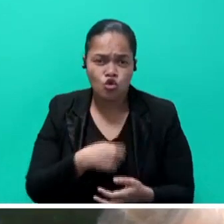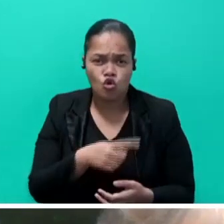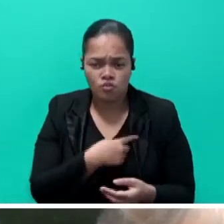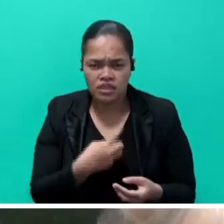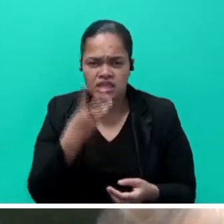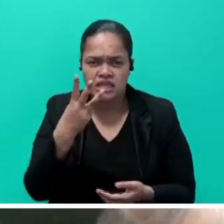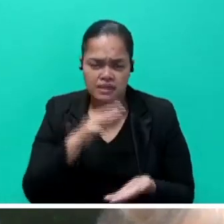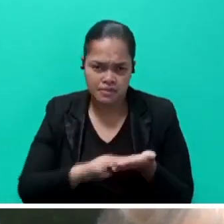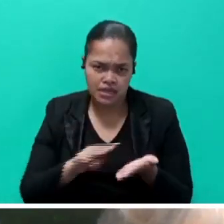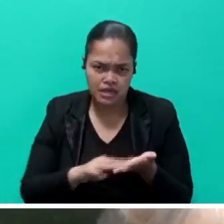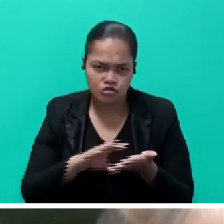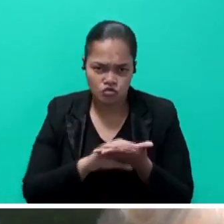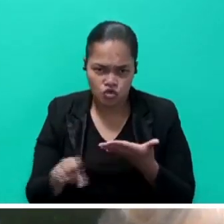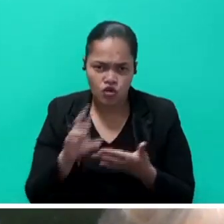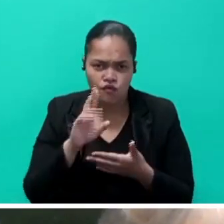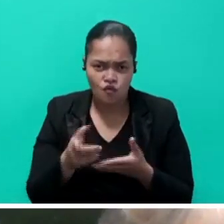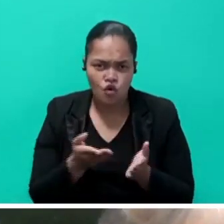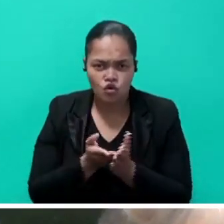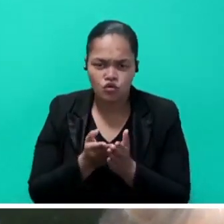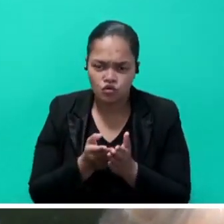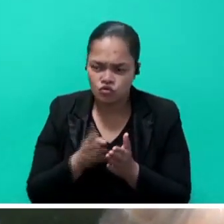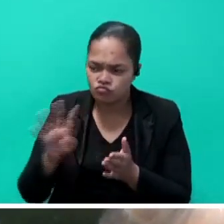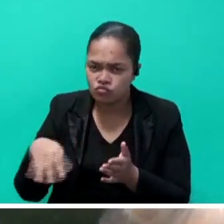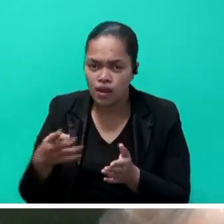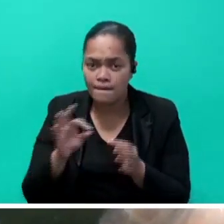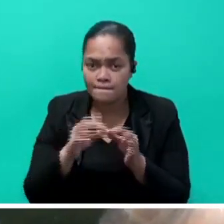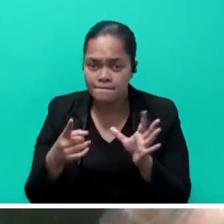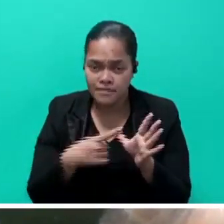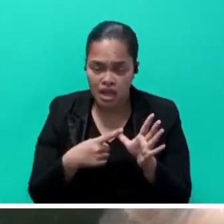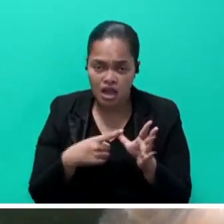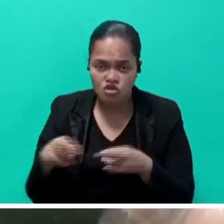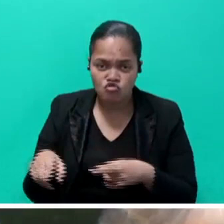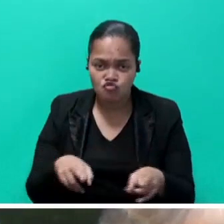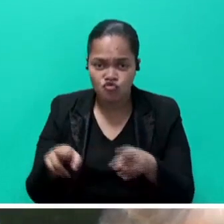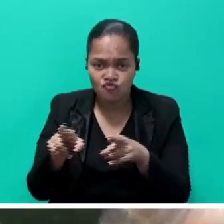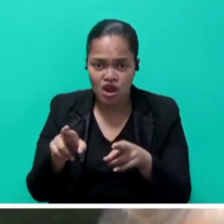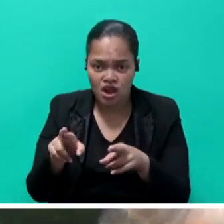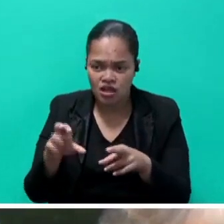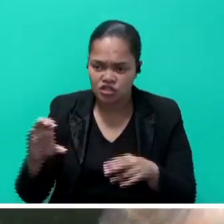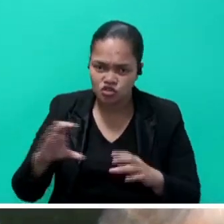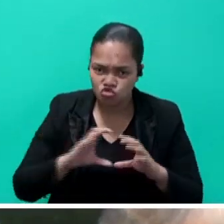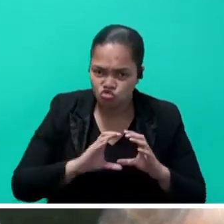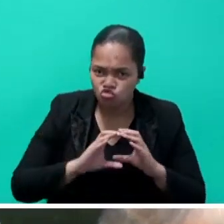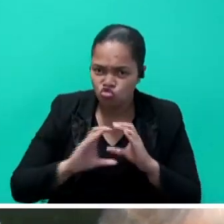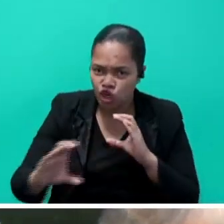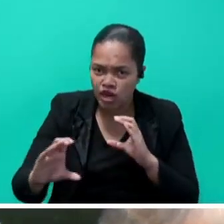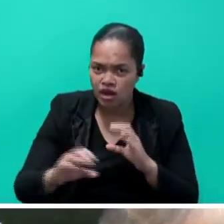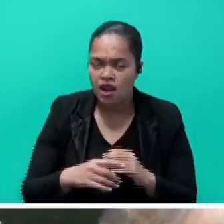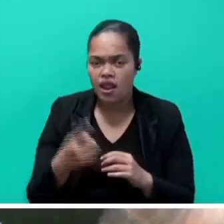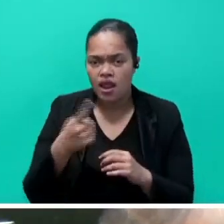million for the dredging of the Mba River Mouth Channel, the Lambasa River Mouth Channel,